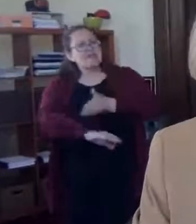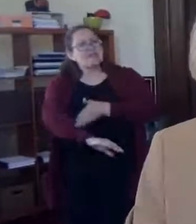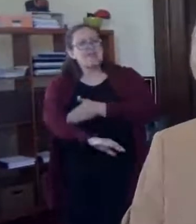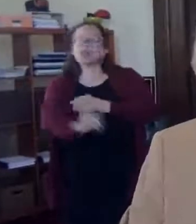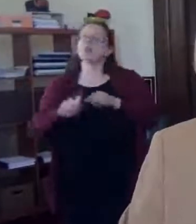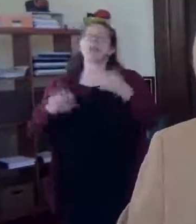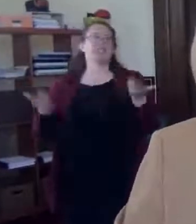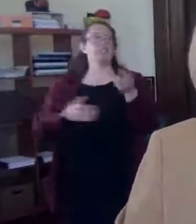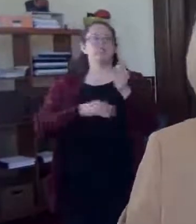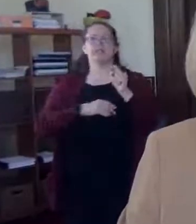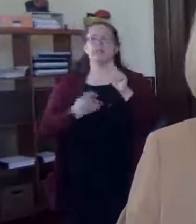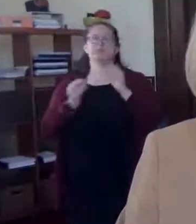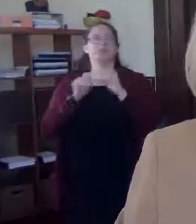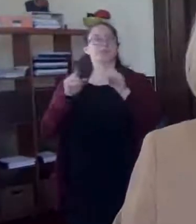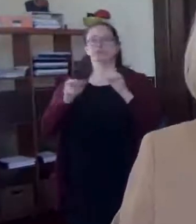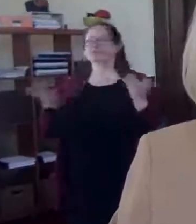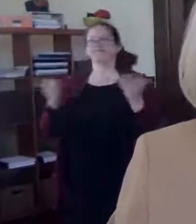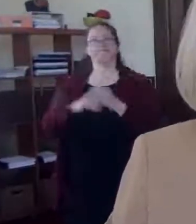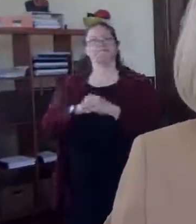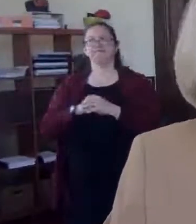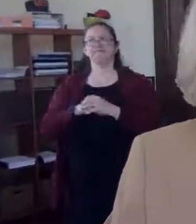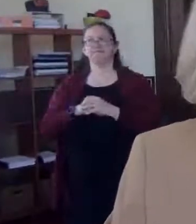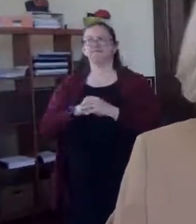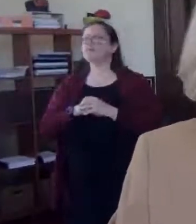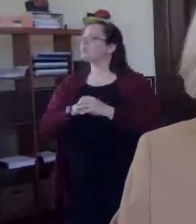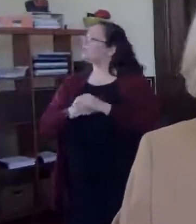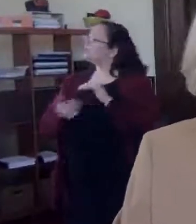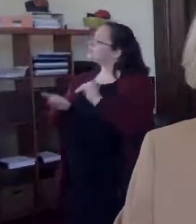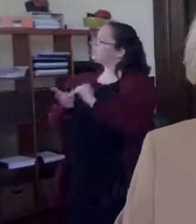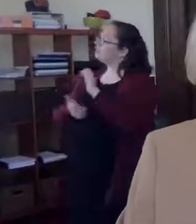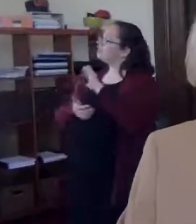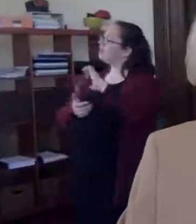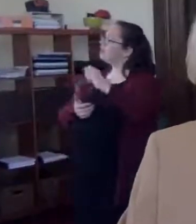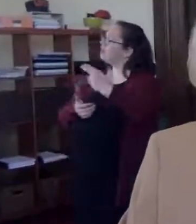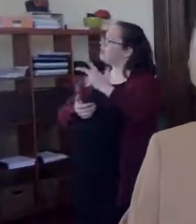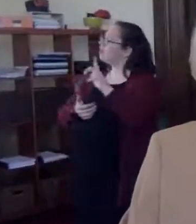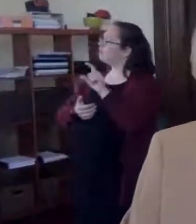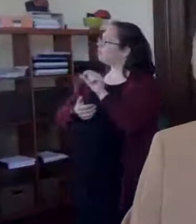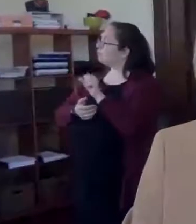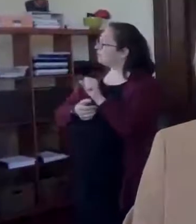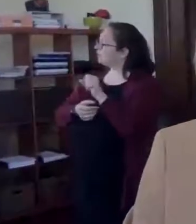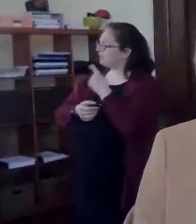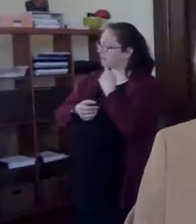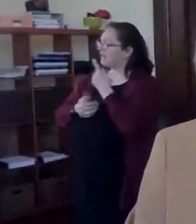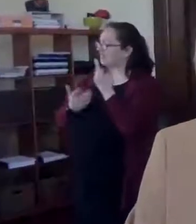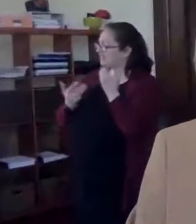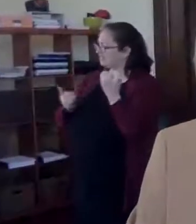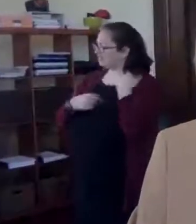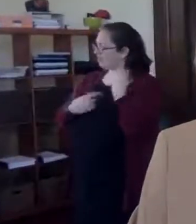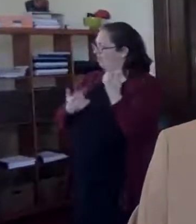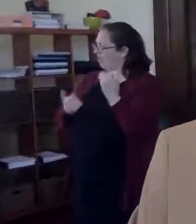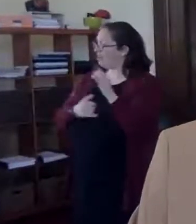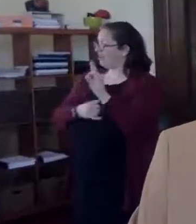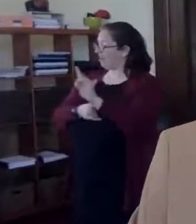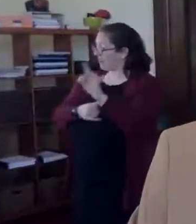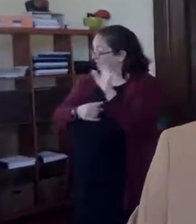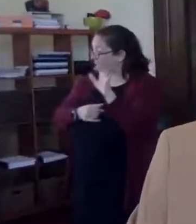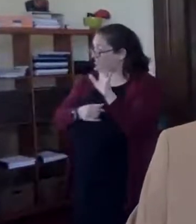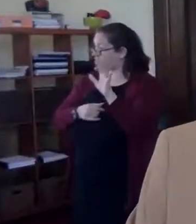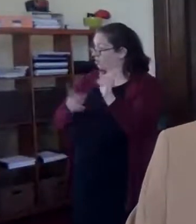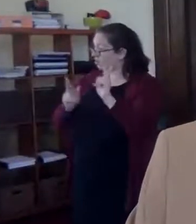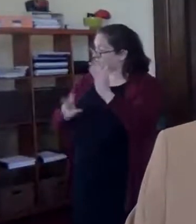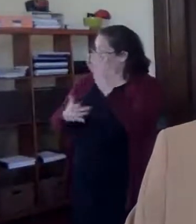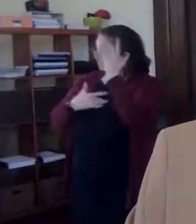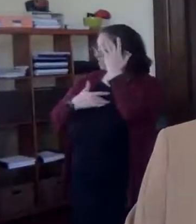Louis. So Dr. Eccles just said that as of today, the city has more than 800 cases, which might sound like a lot. He said that was kind